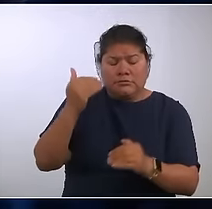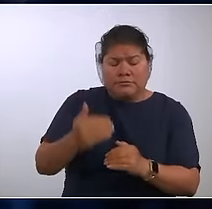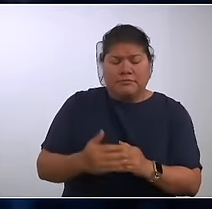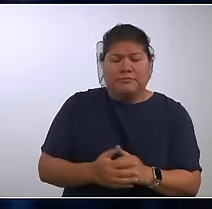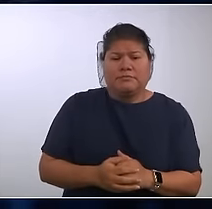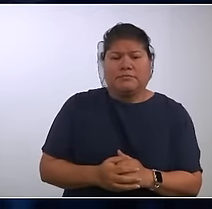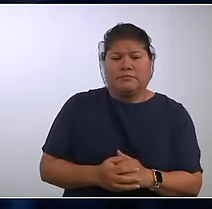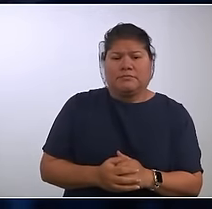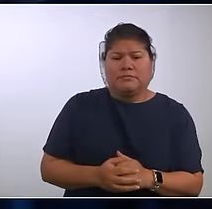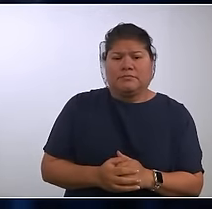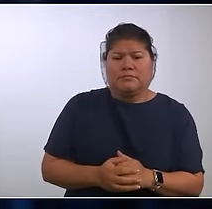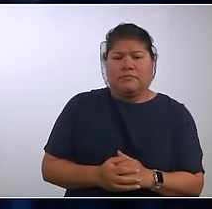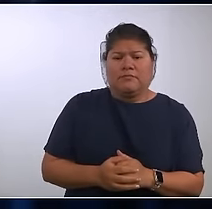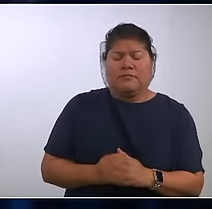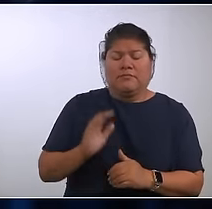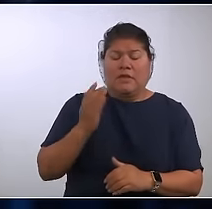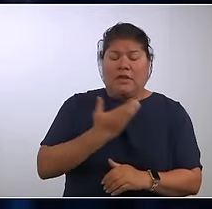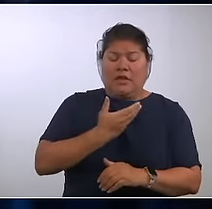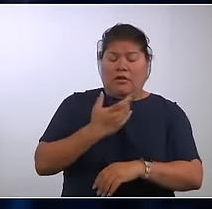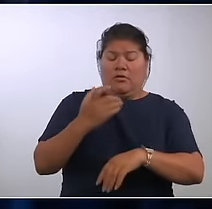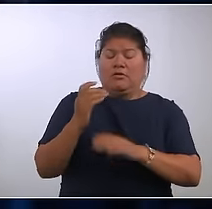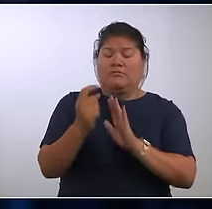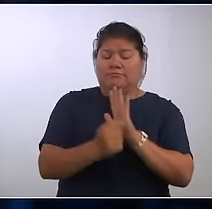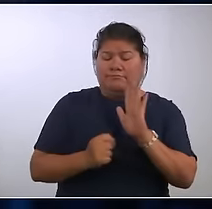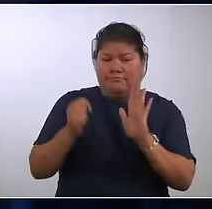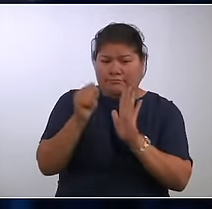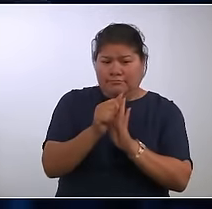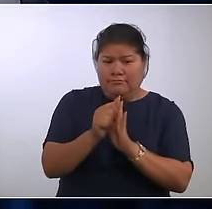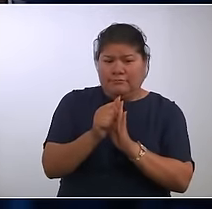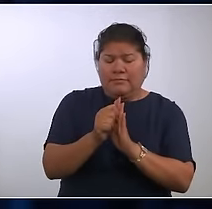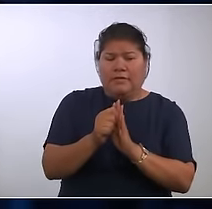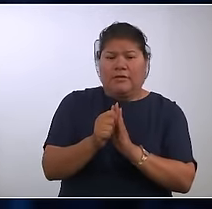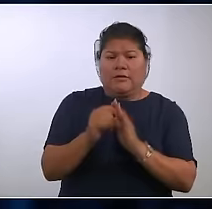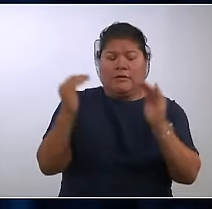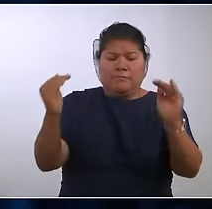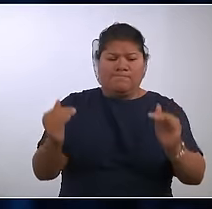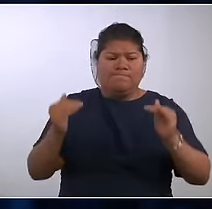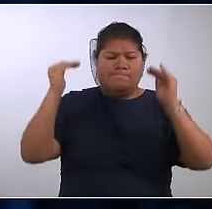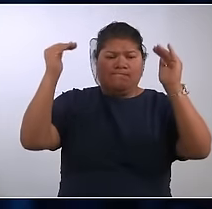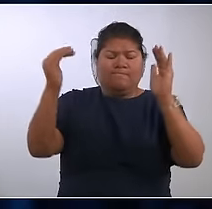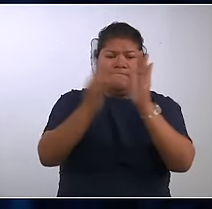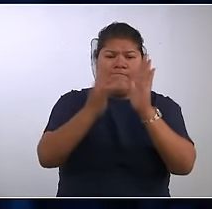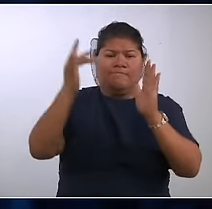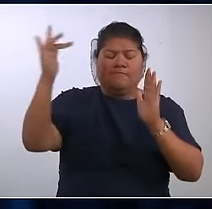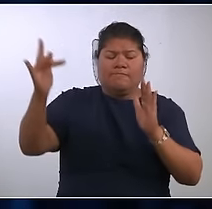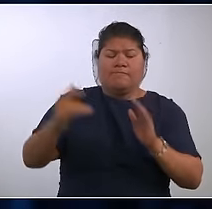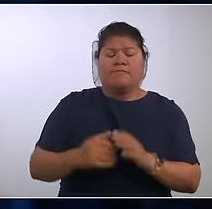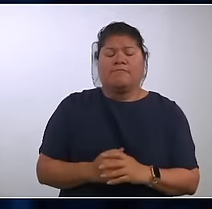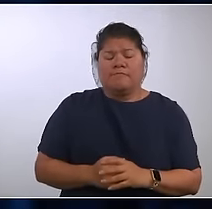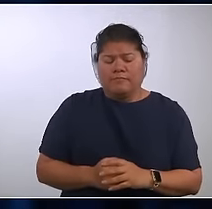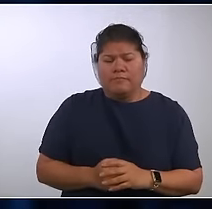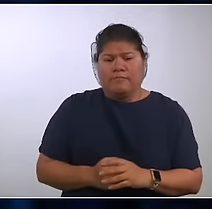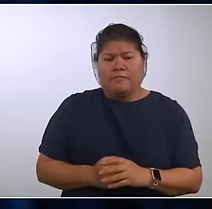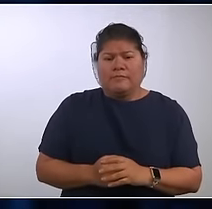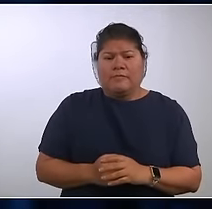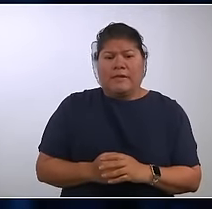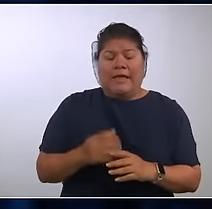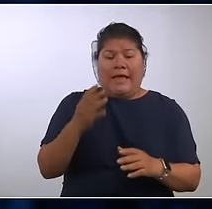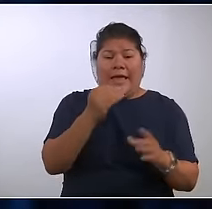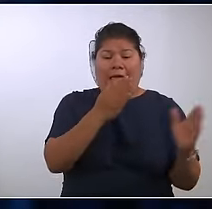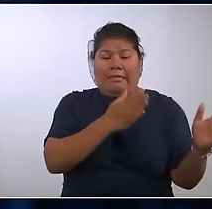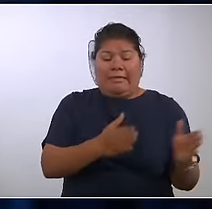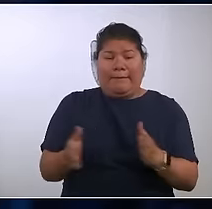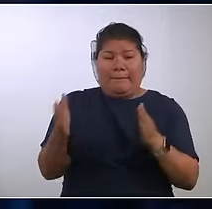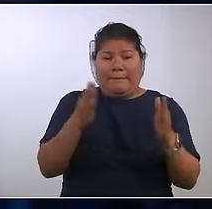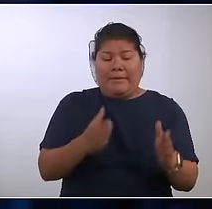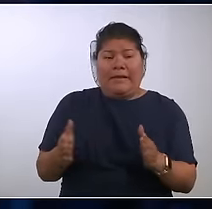that God in our y en nuestro tiempo, in our time, sea altamente glorificado, would be greatly glorified, y que los